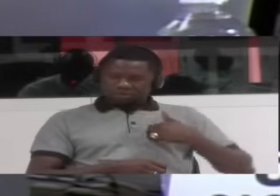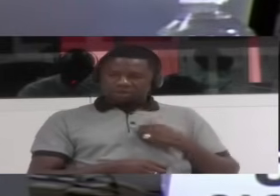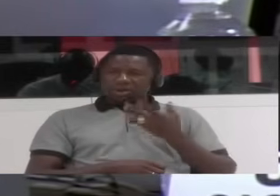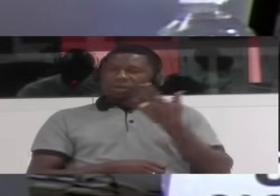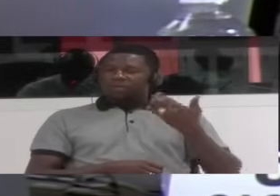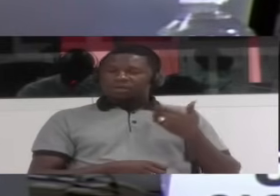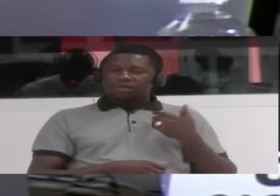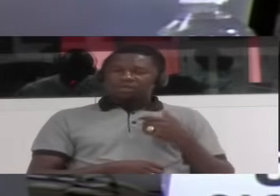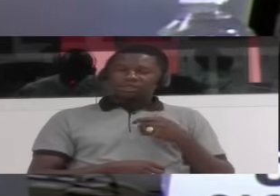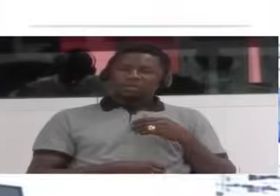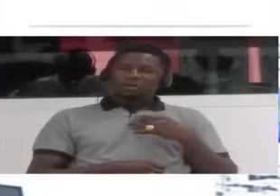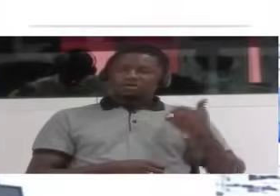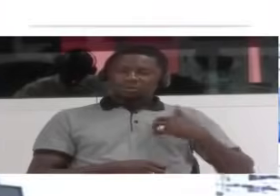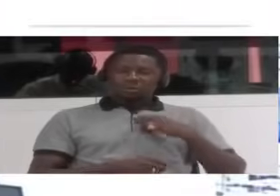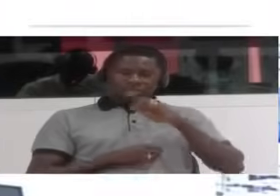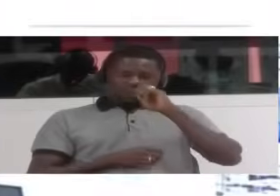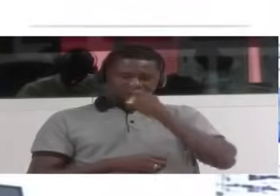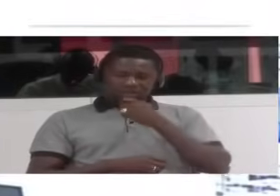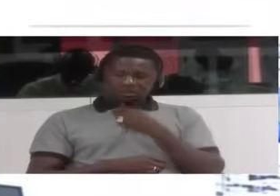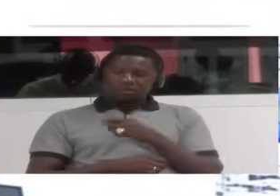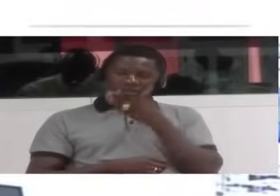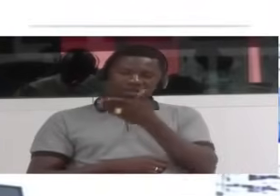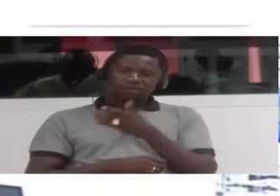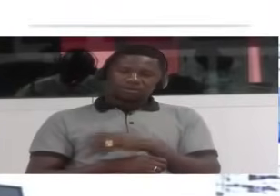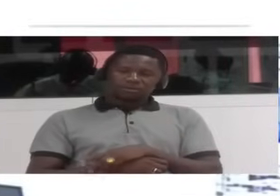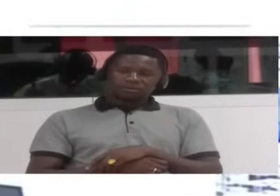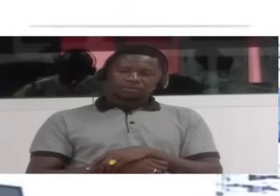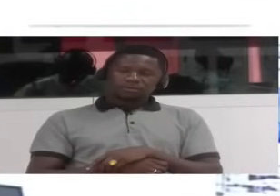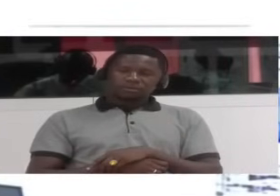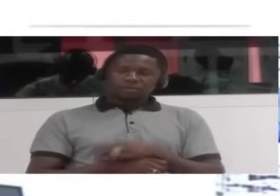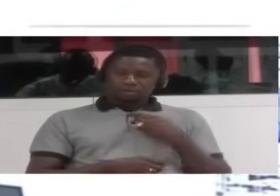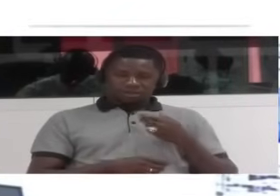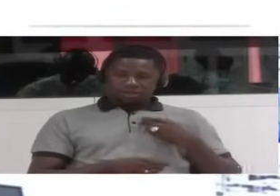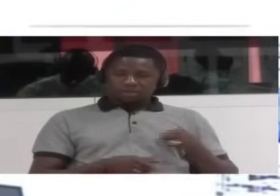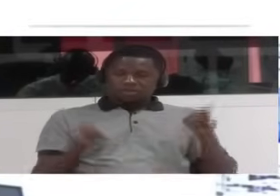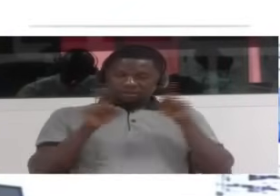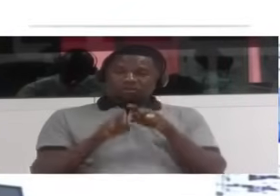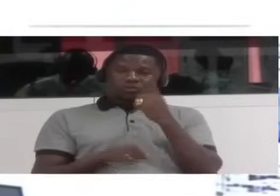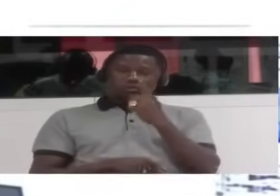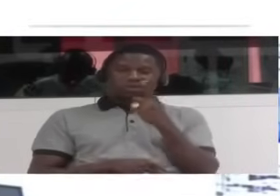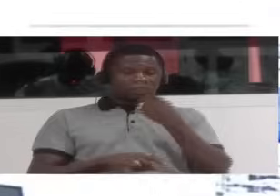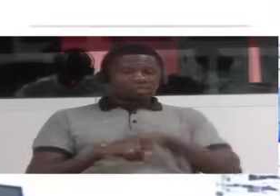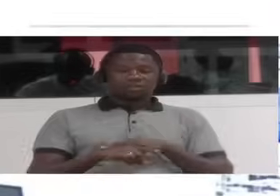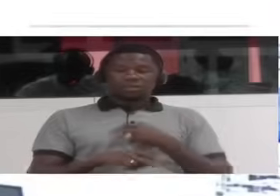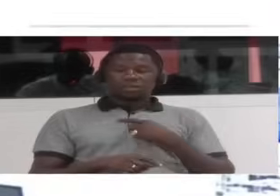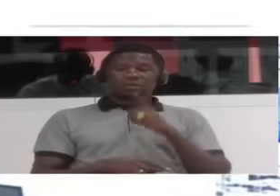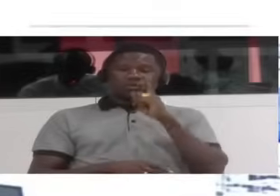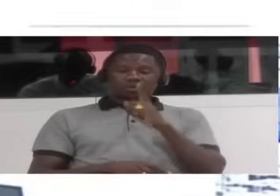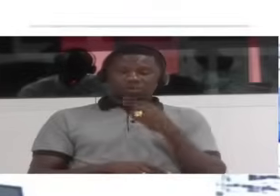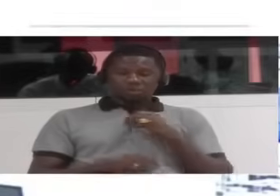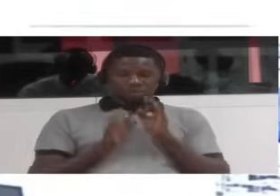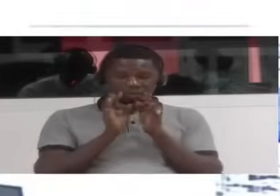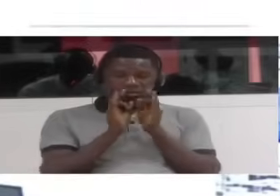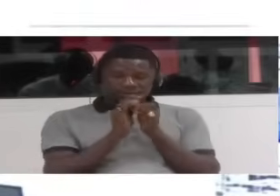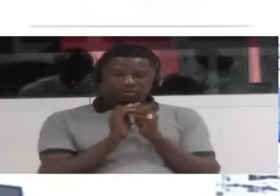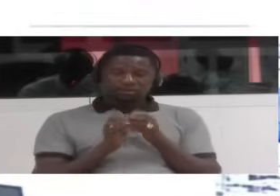Kanilai? I attended one operation. That is the one I explained. Malik did